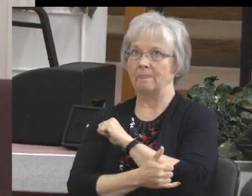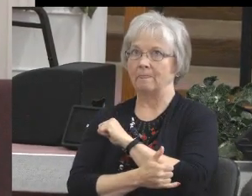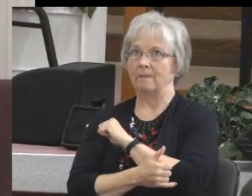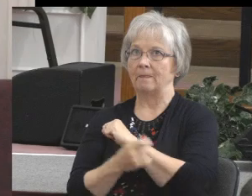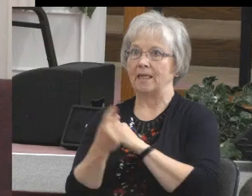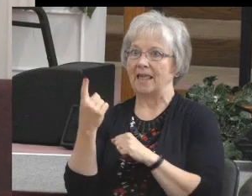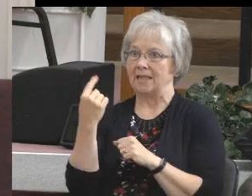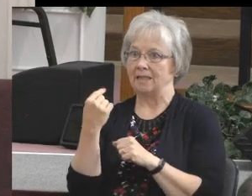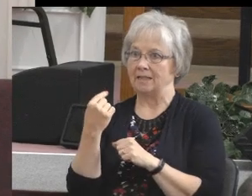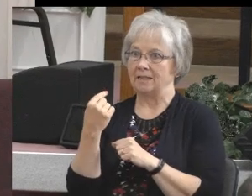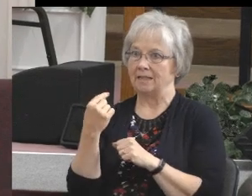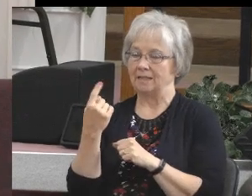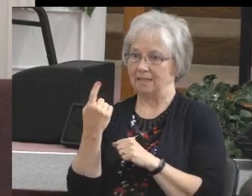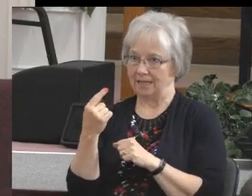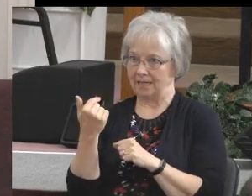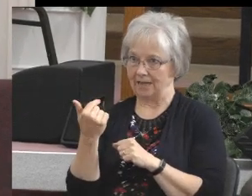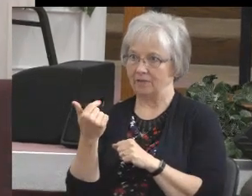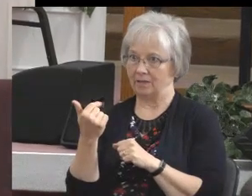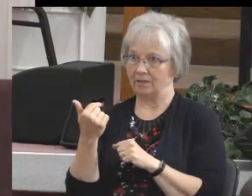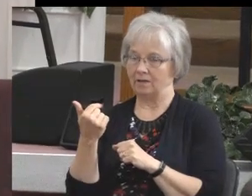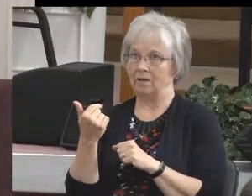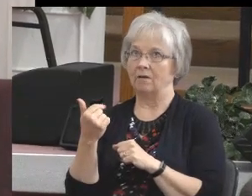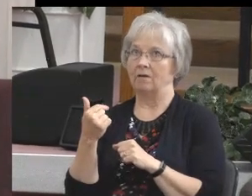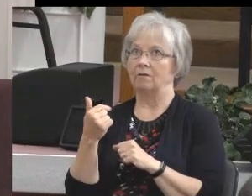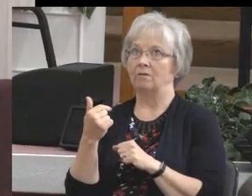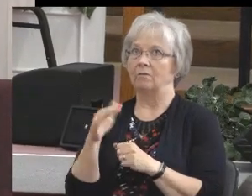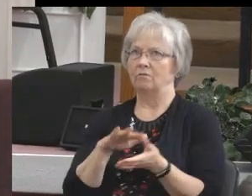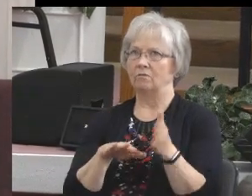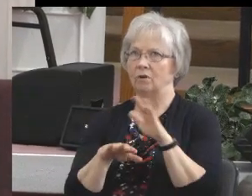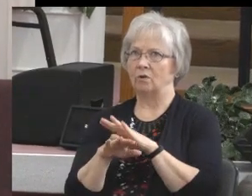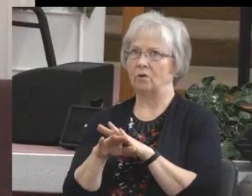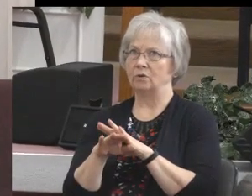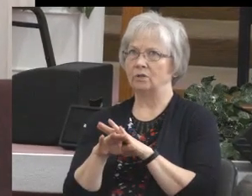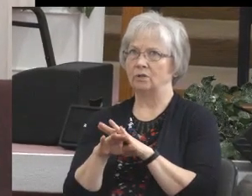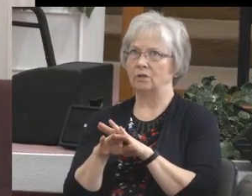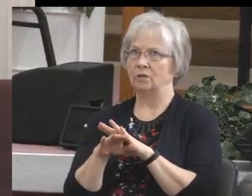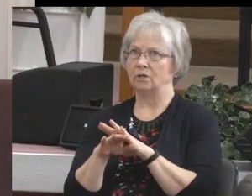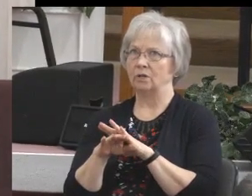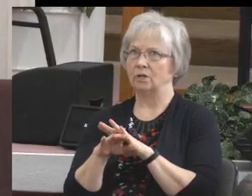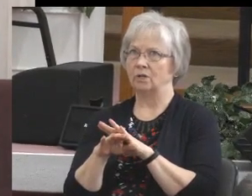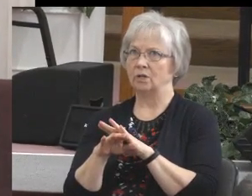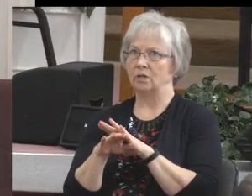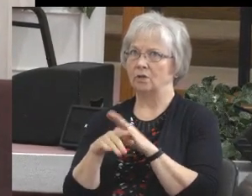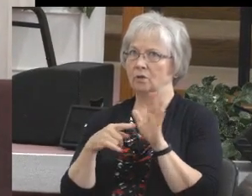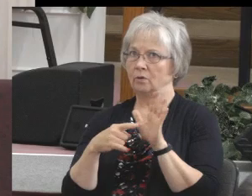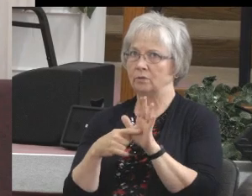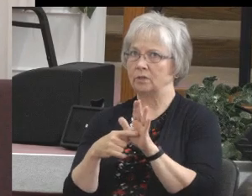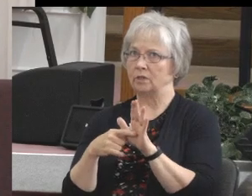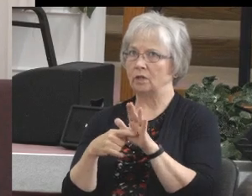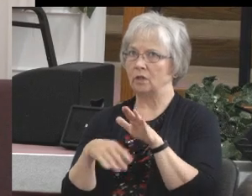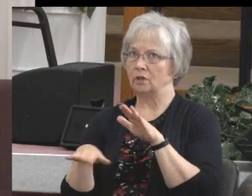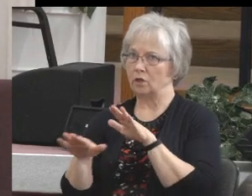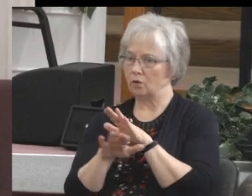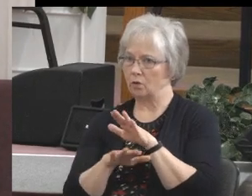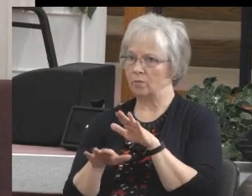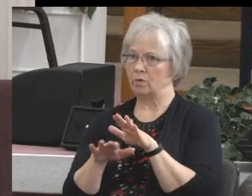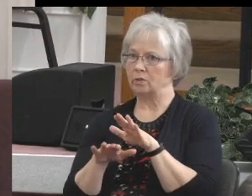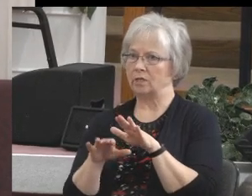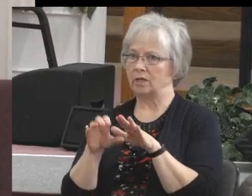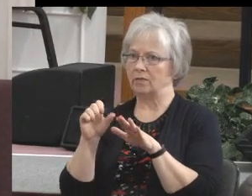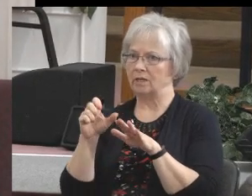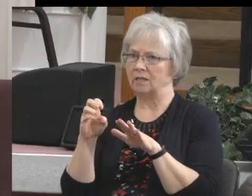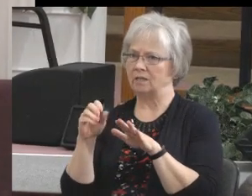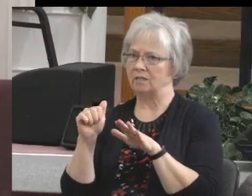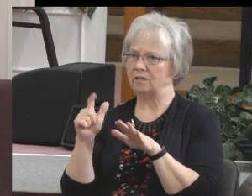The 11th fold, in the eyes of a Hebrew citizen, represents the lower portion of the seal of King David and